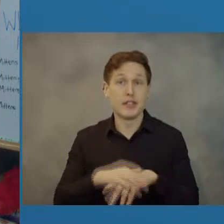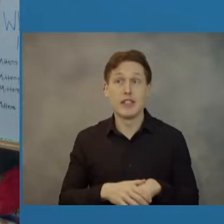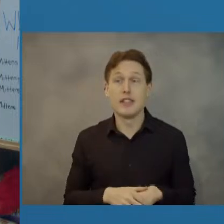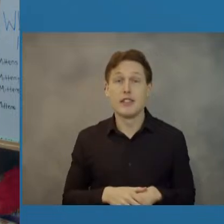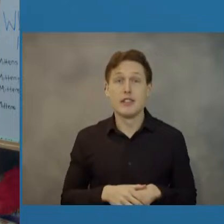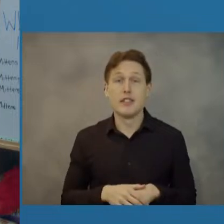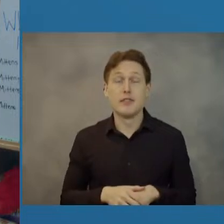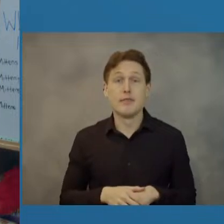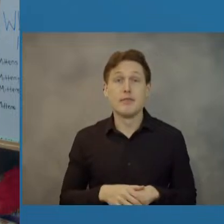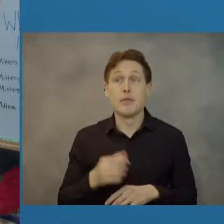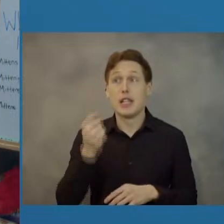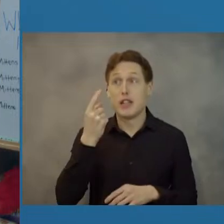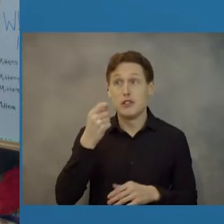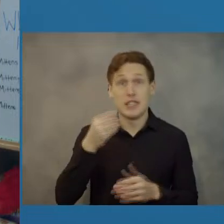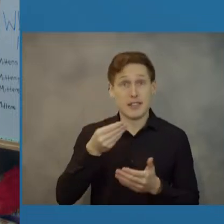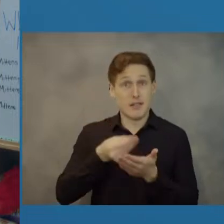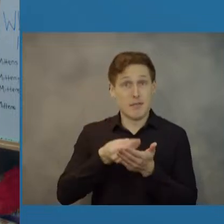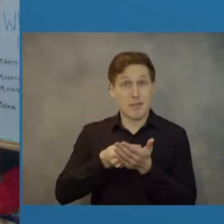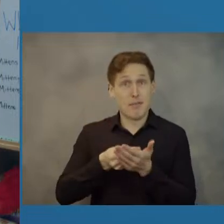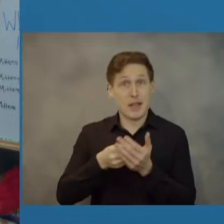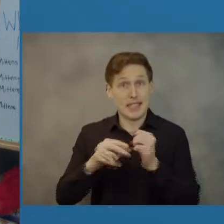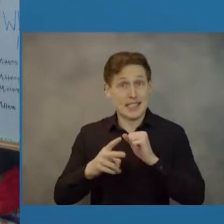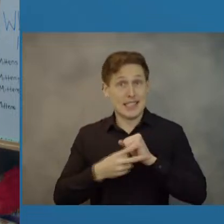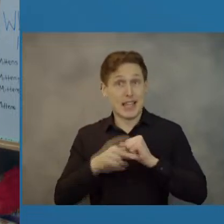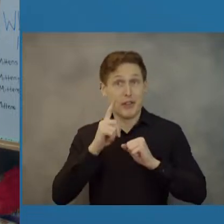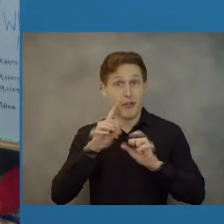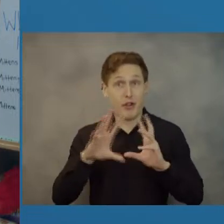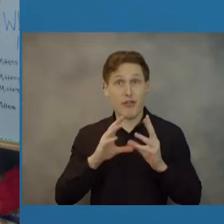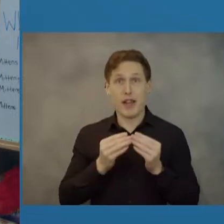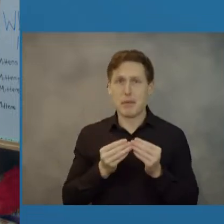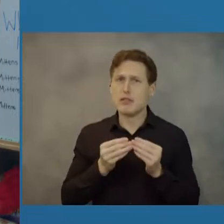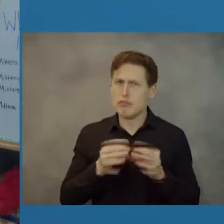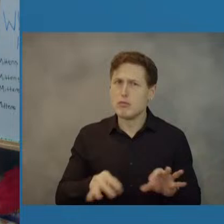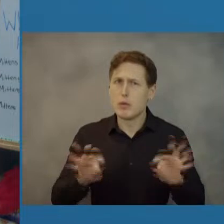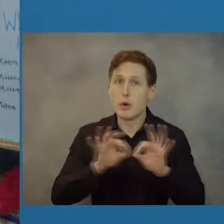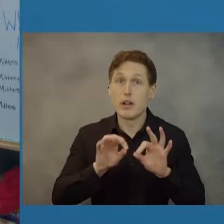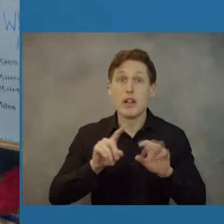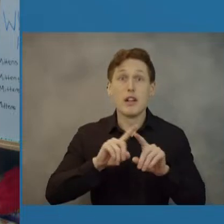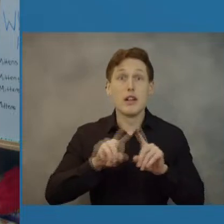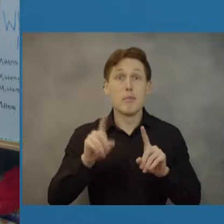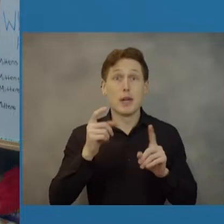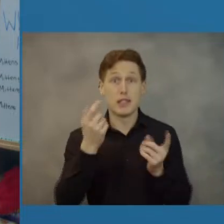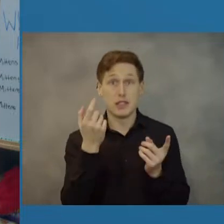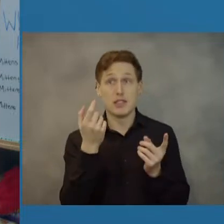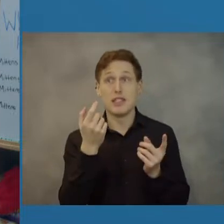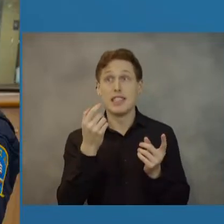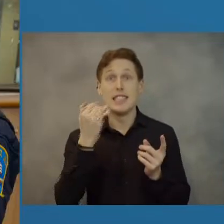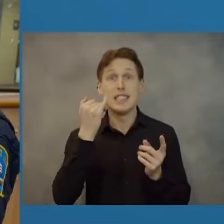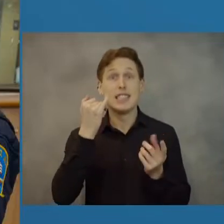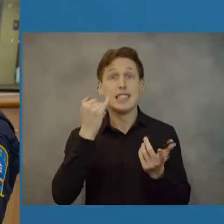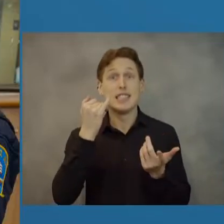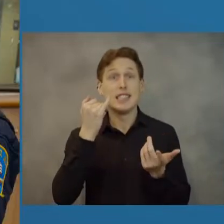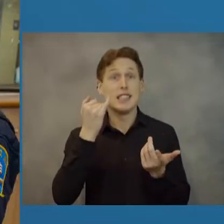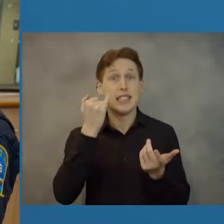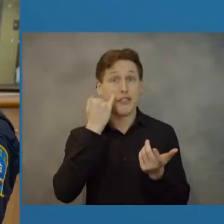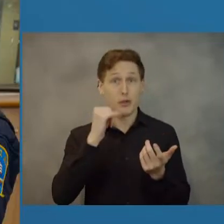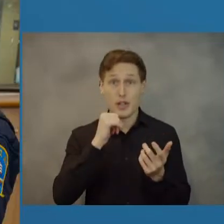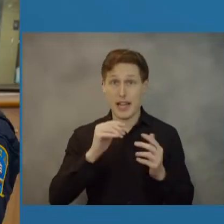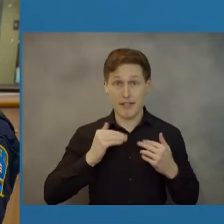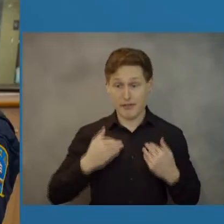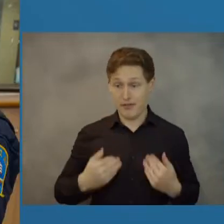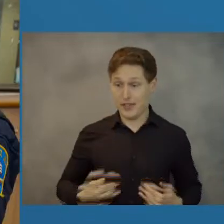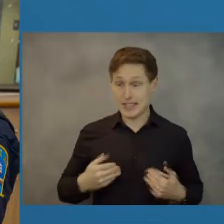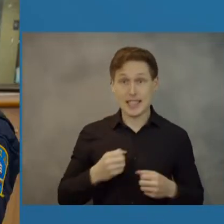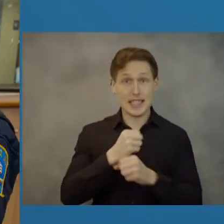absolutely essential, economic security means very little without physical security. That's why keeping